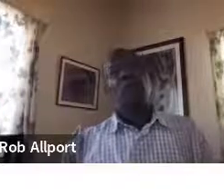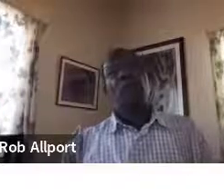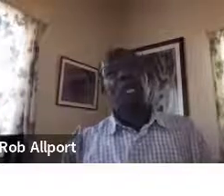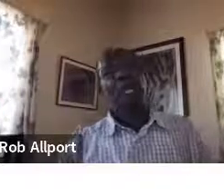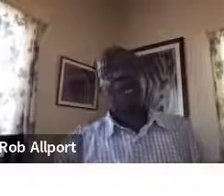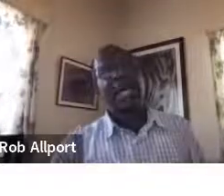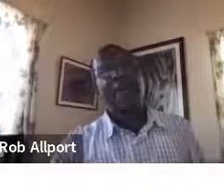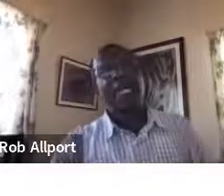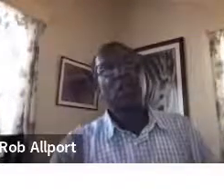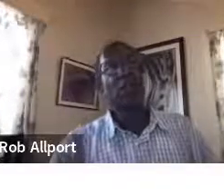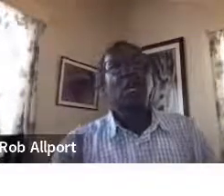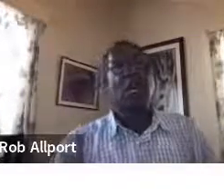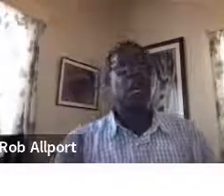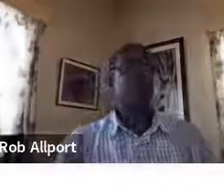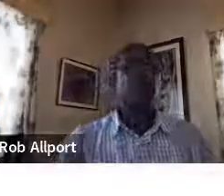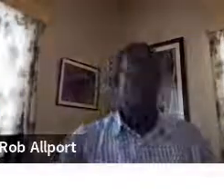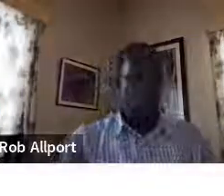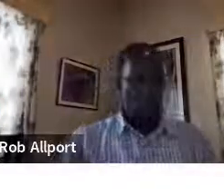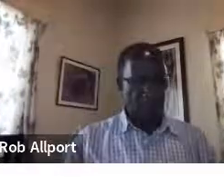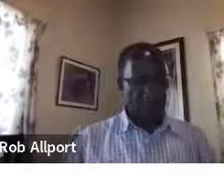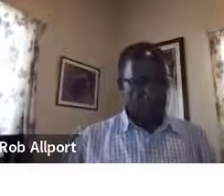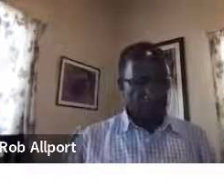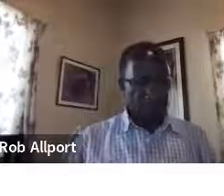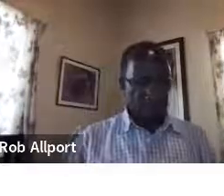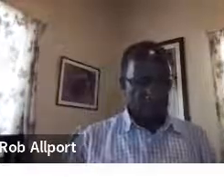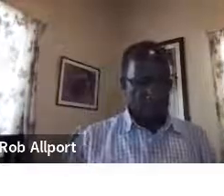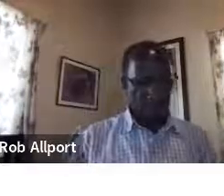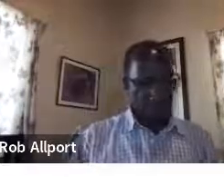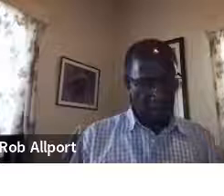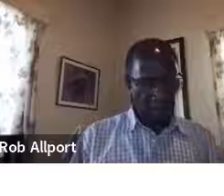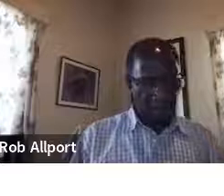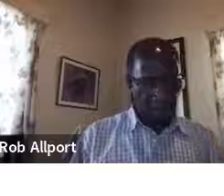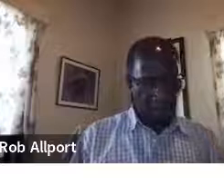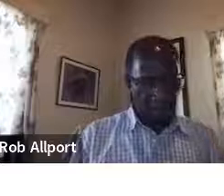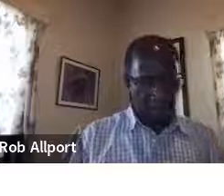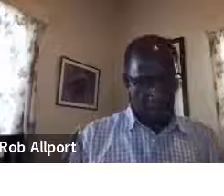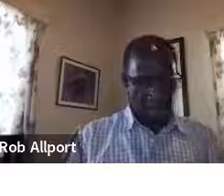So our crop model,